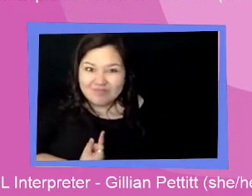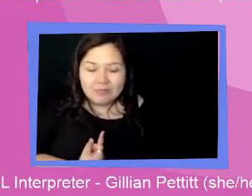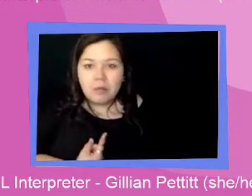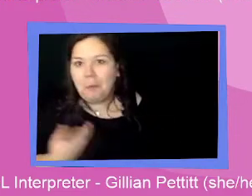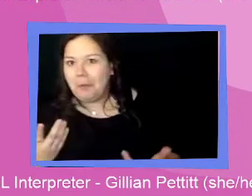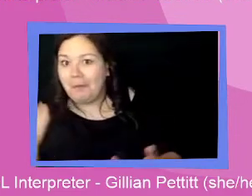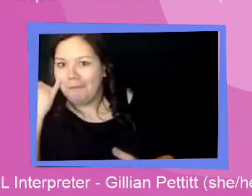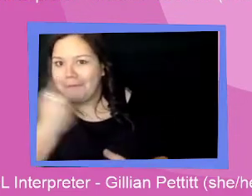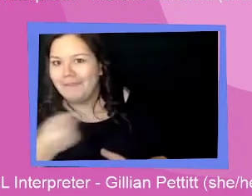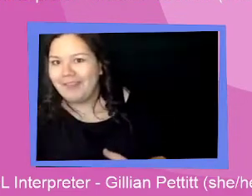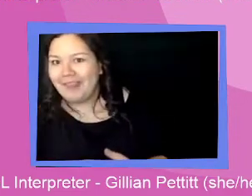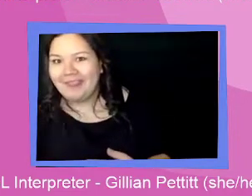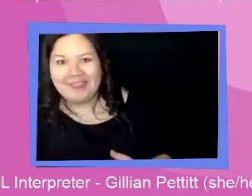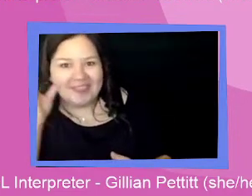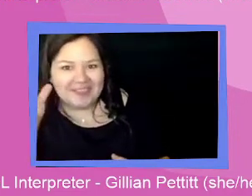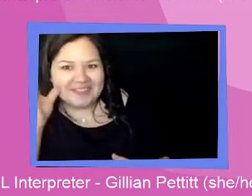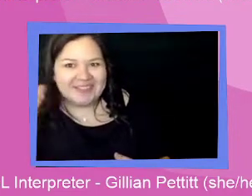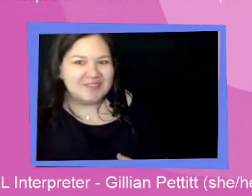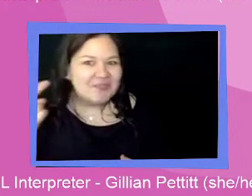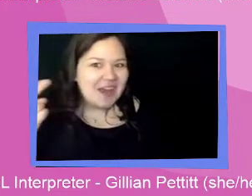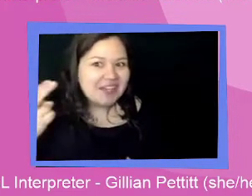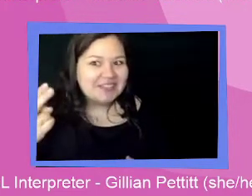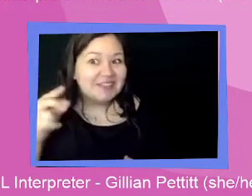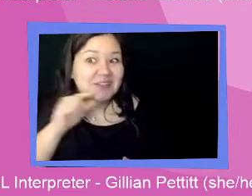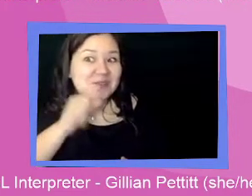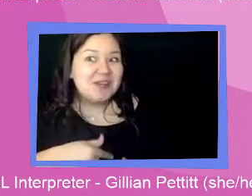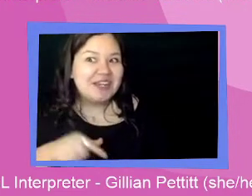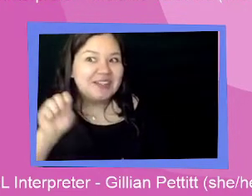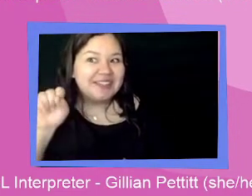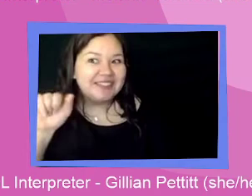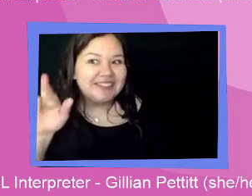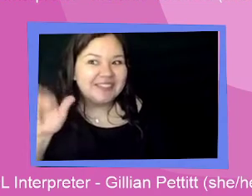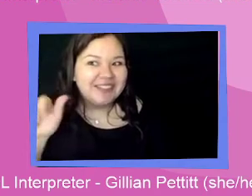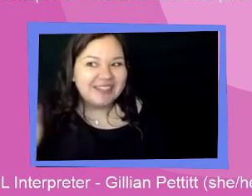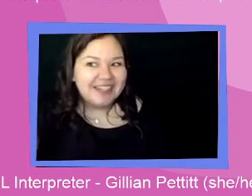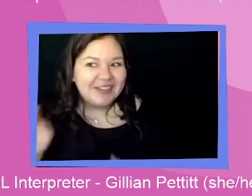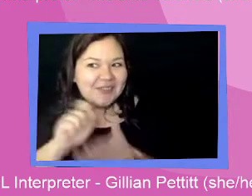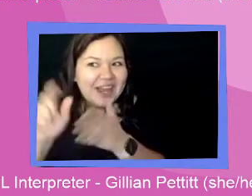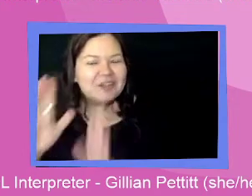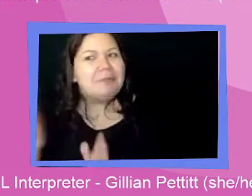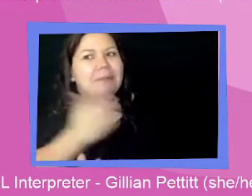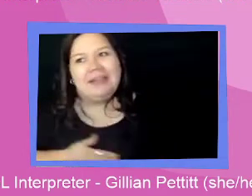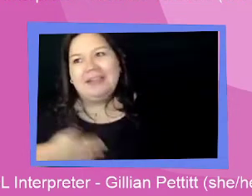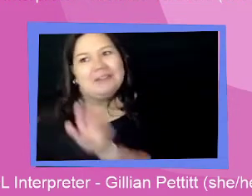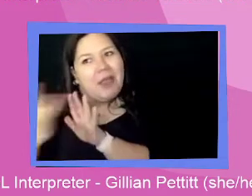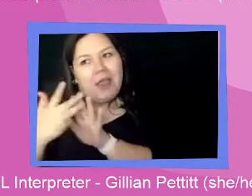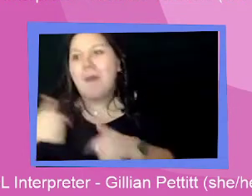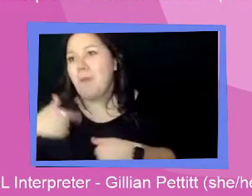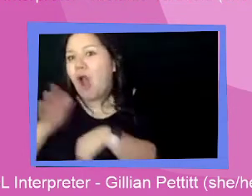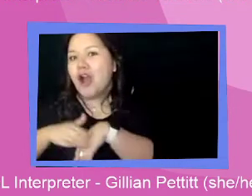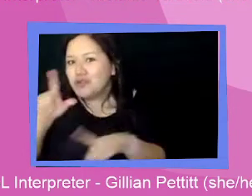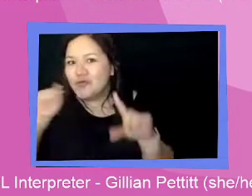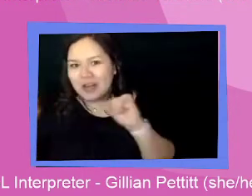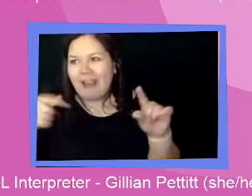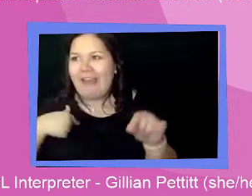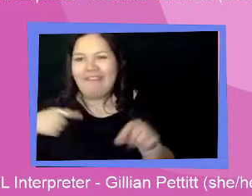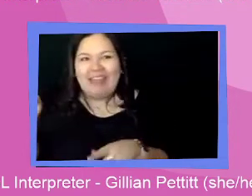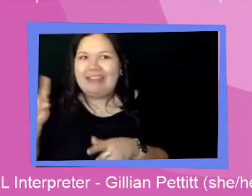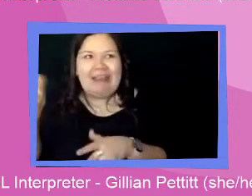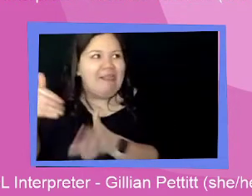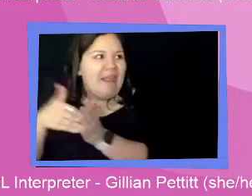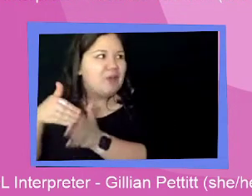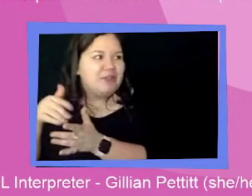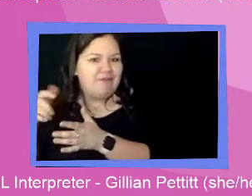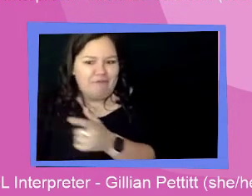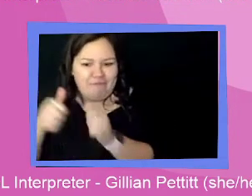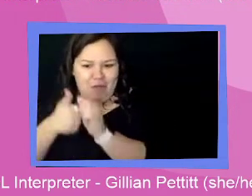listening, queer Syrian writers, and you want, please talk to me. I'm on Twitter. I have like 10,000 followers. Please come to me. And